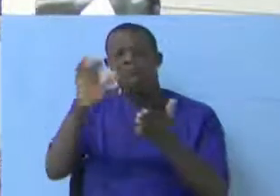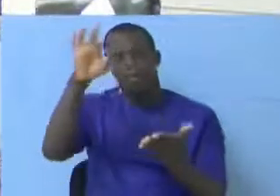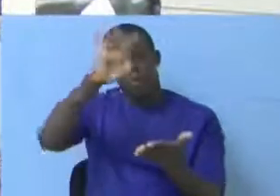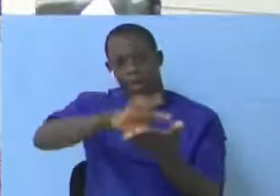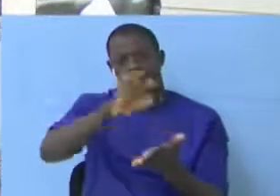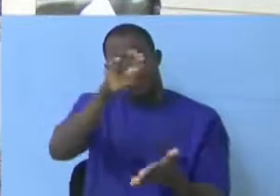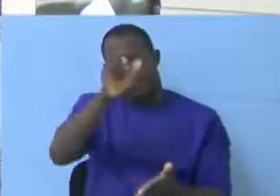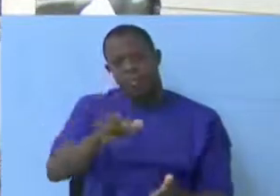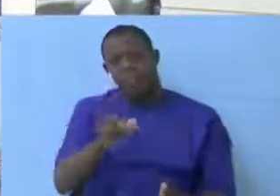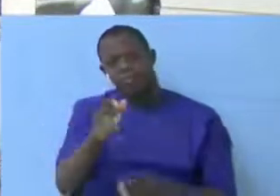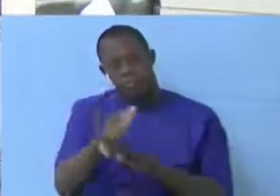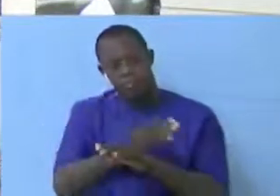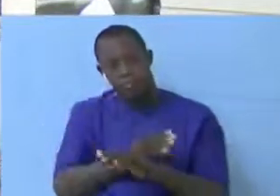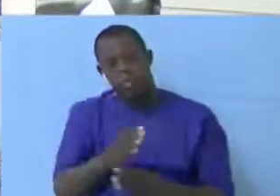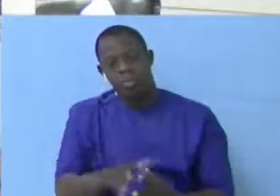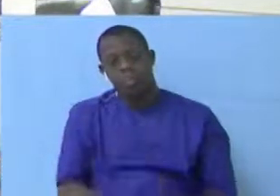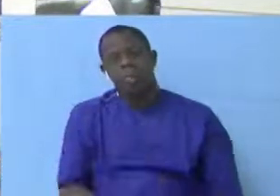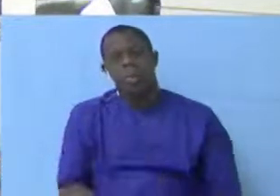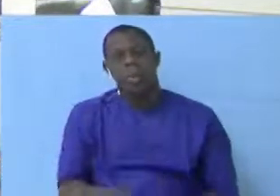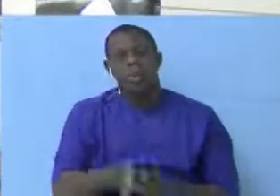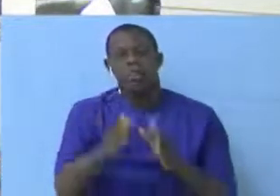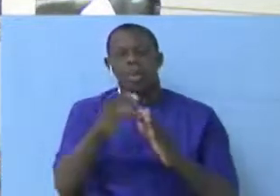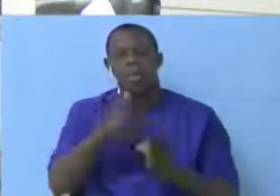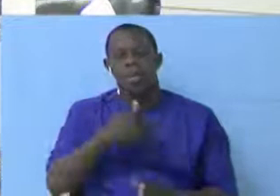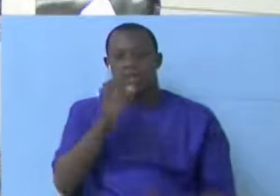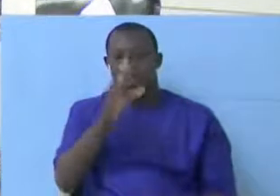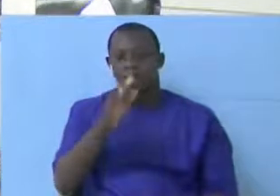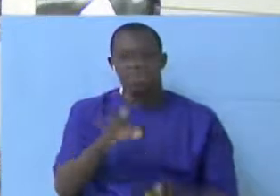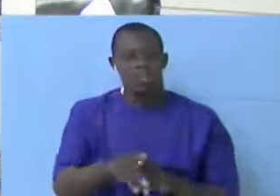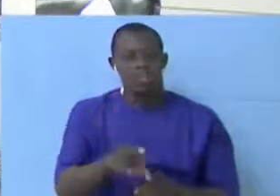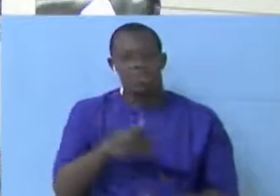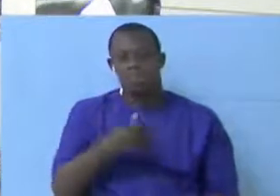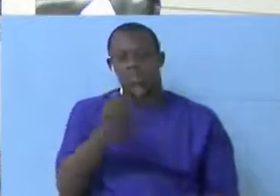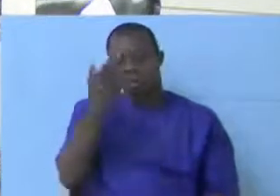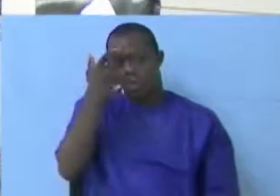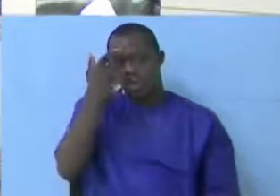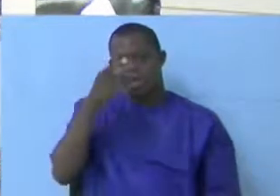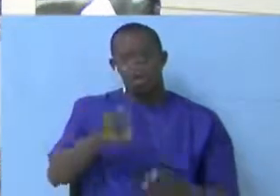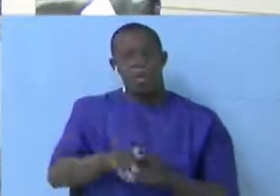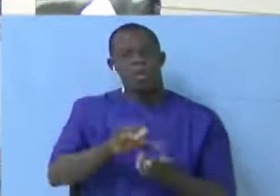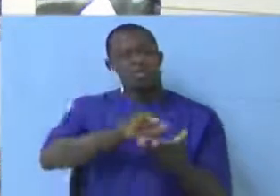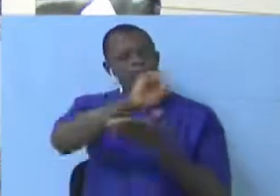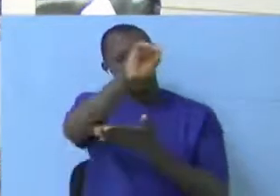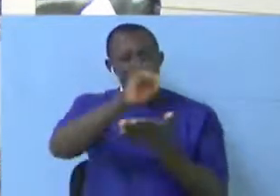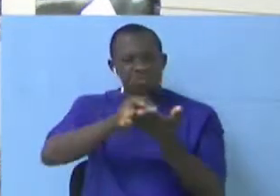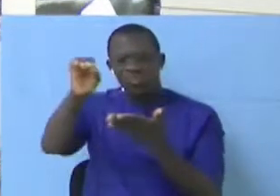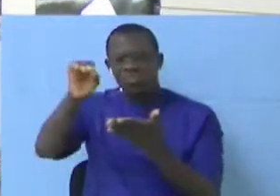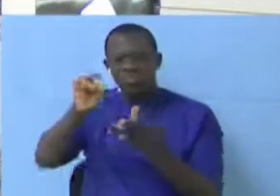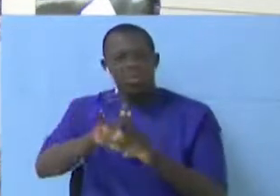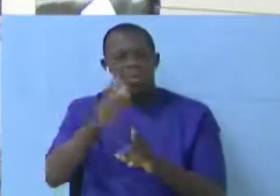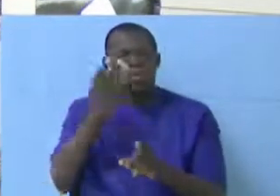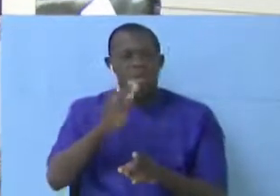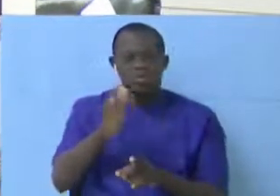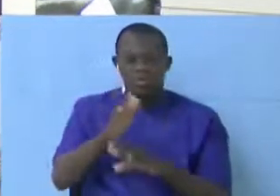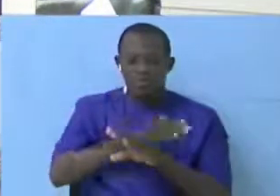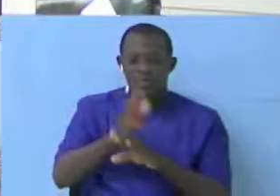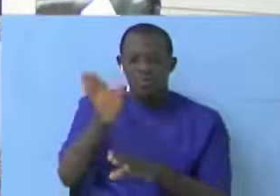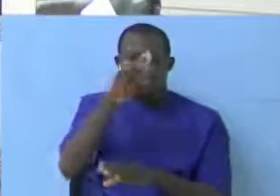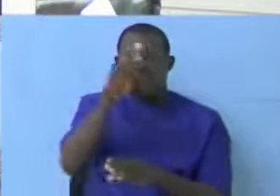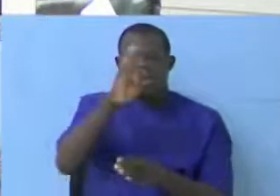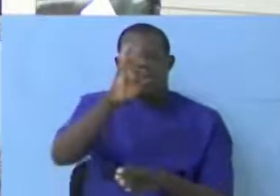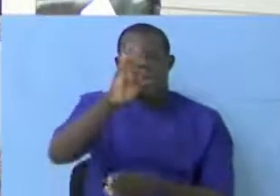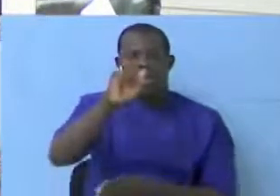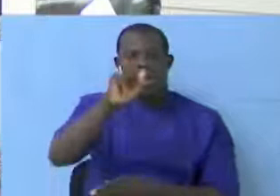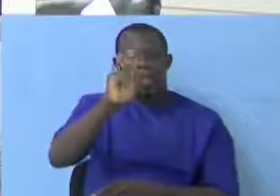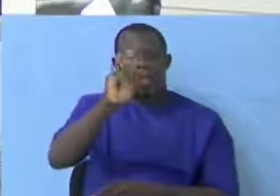Yeah, like I said, I'm not sure whether the distribution occurred when we were going to Baba Job's house or after.